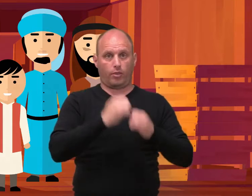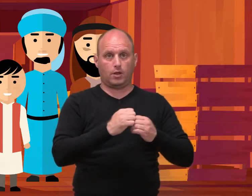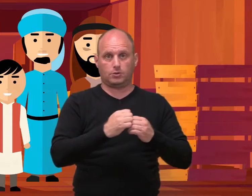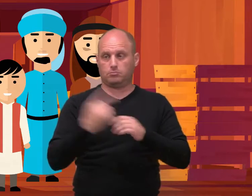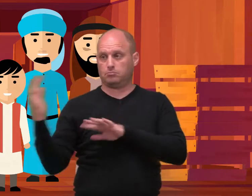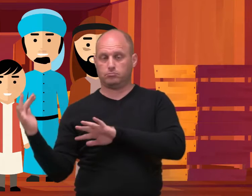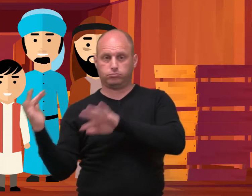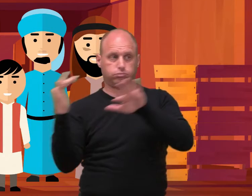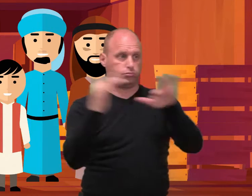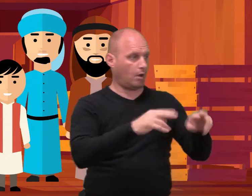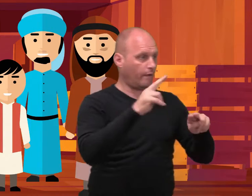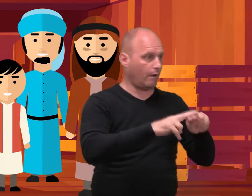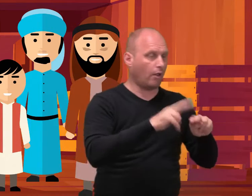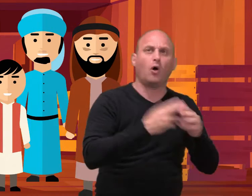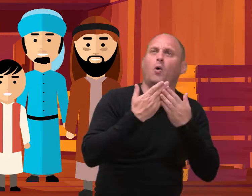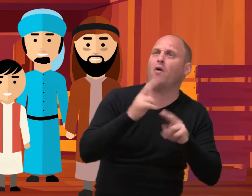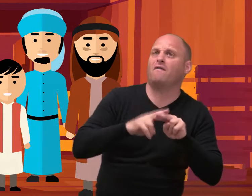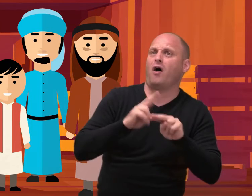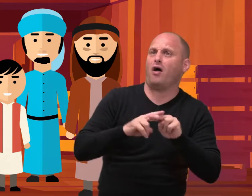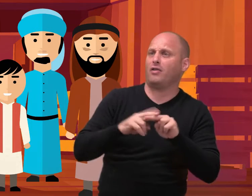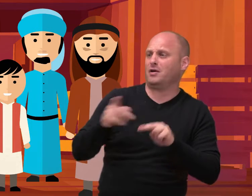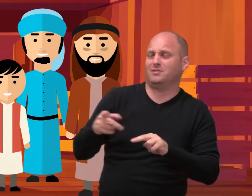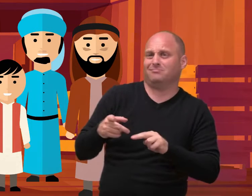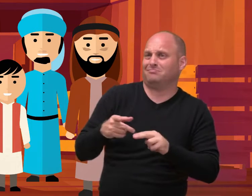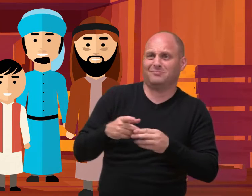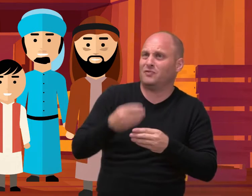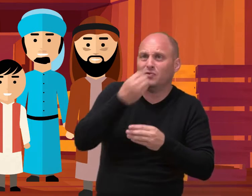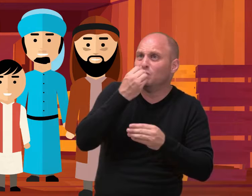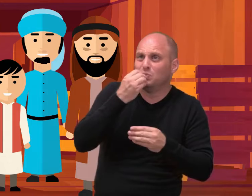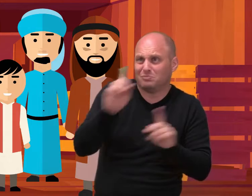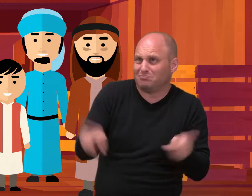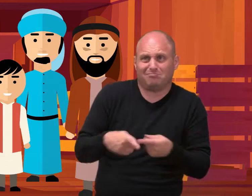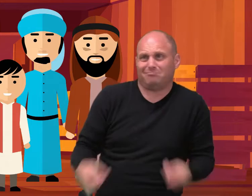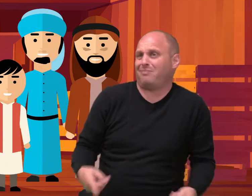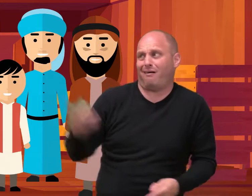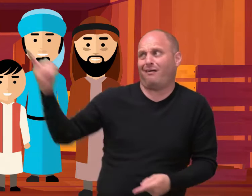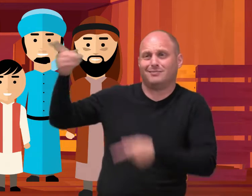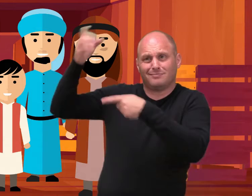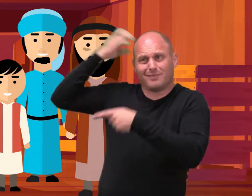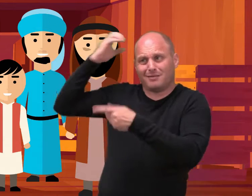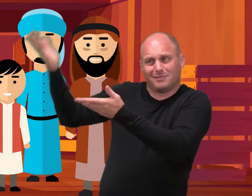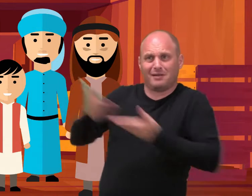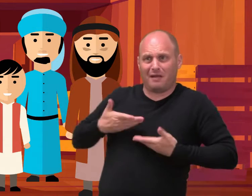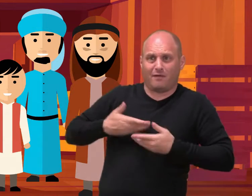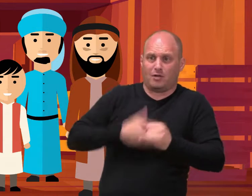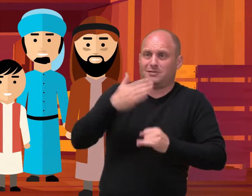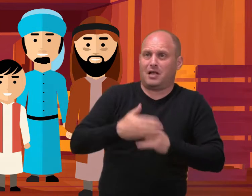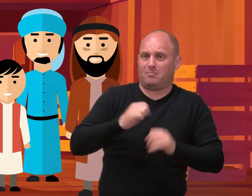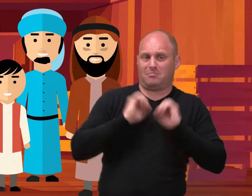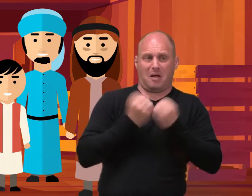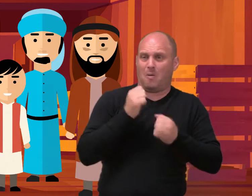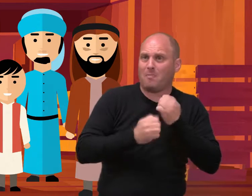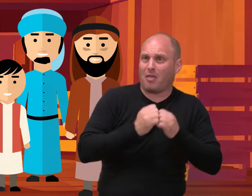our father, no more measure of grain shall we get unless we take our brother. So send our brother with